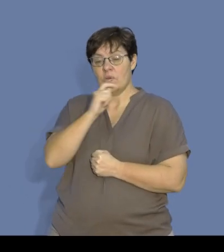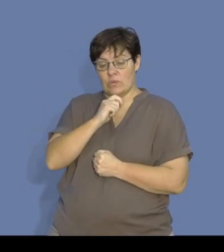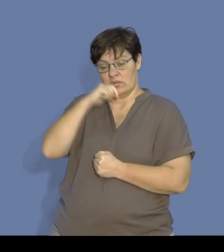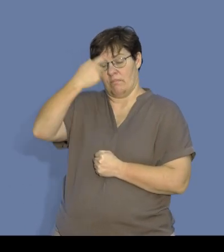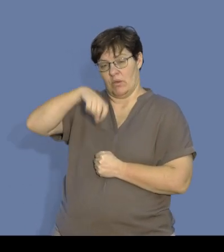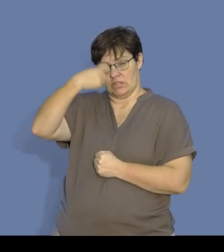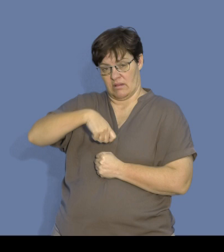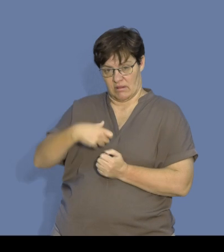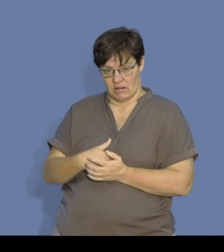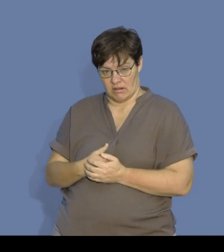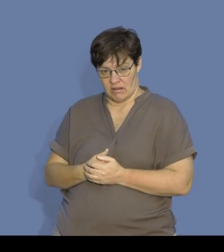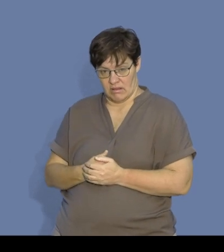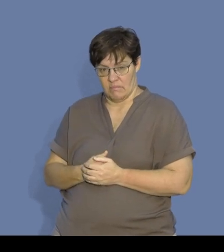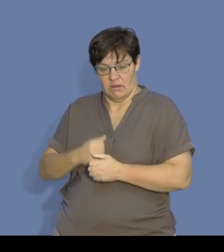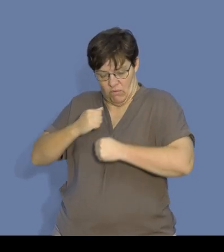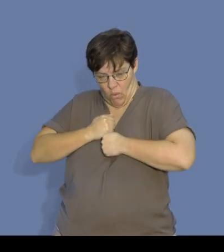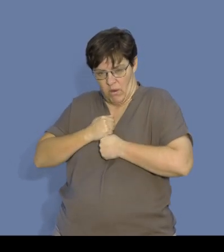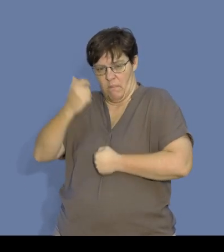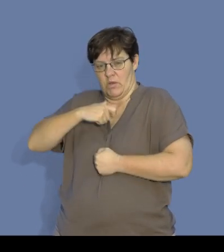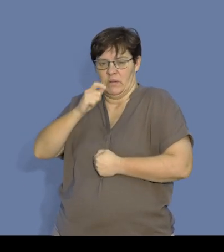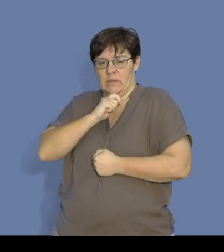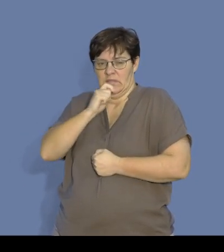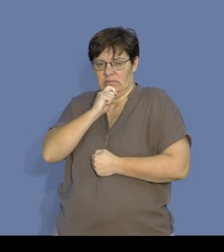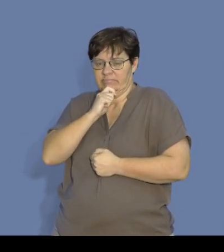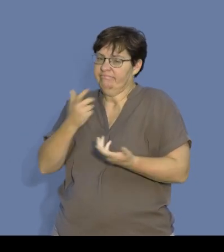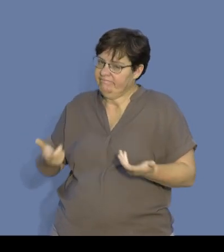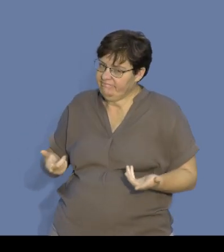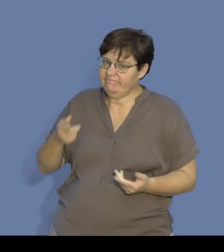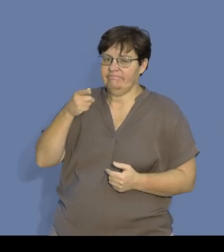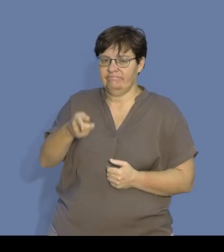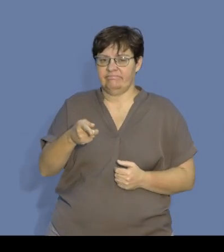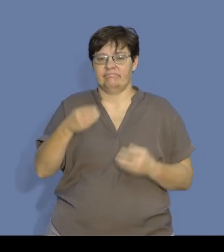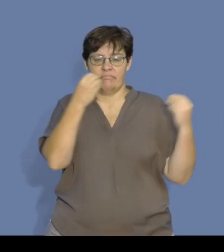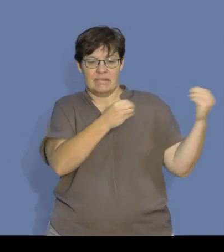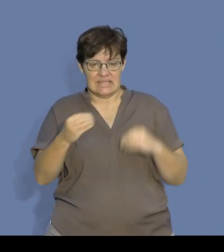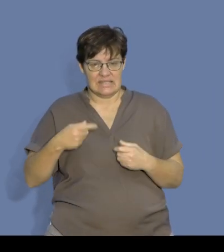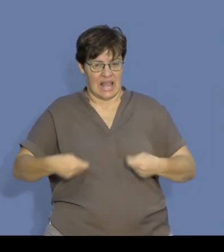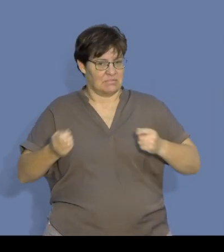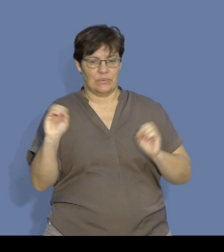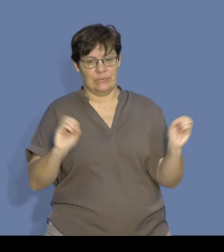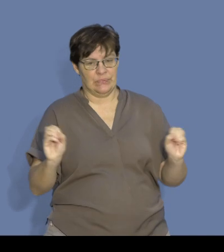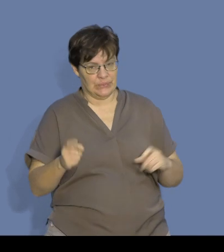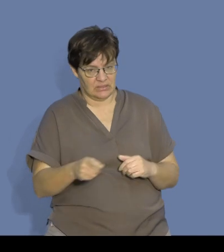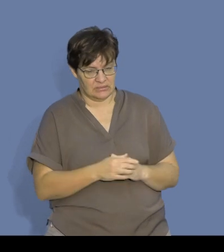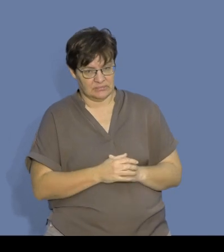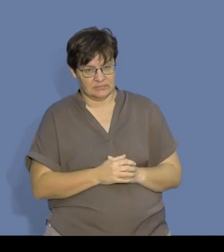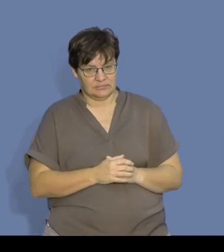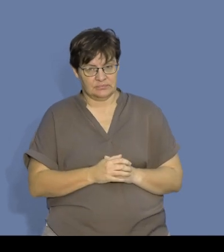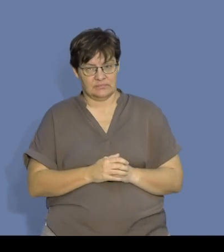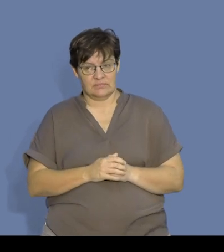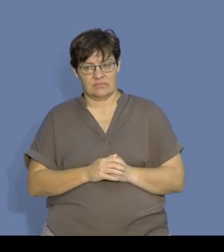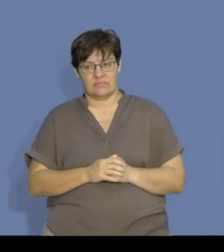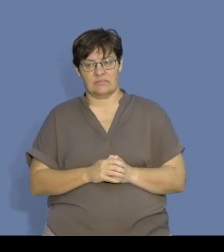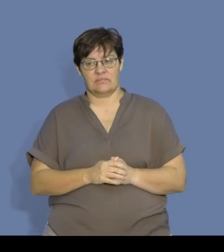personal use, obviously for his own use. So because this is not a business expense, once